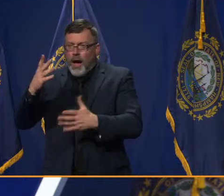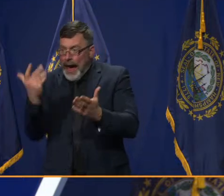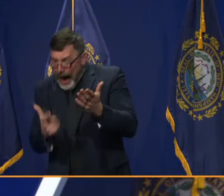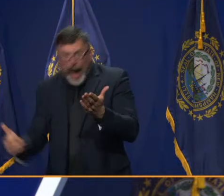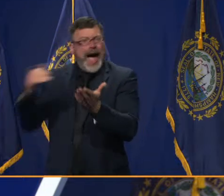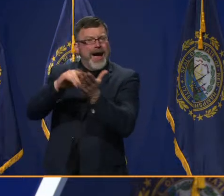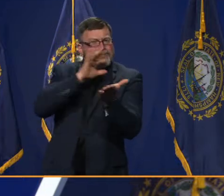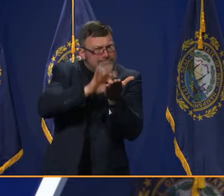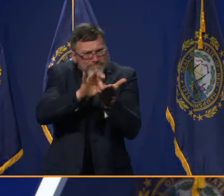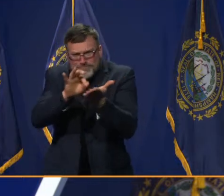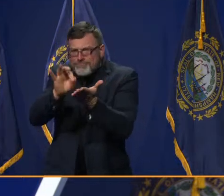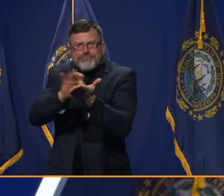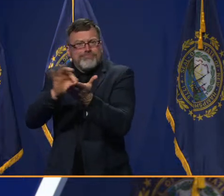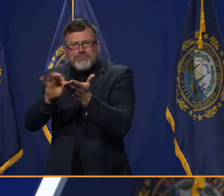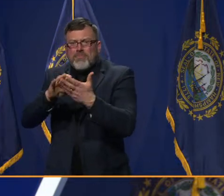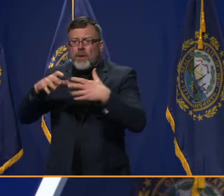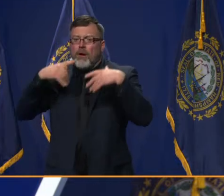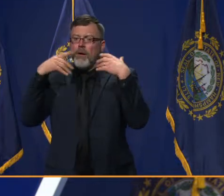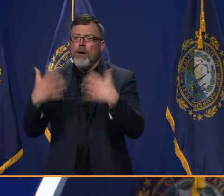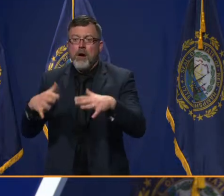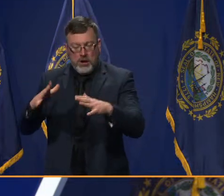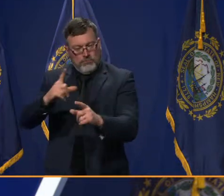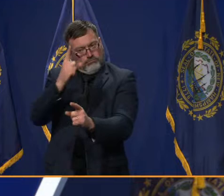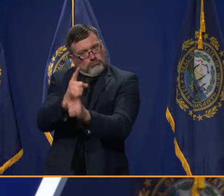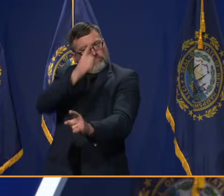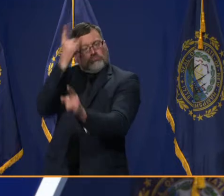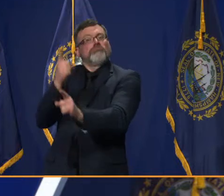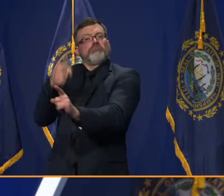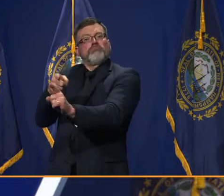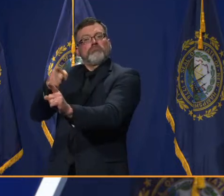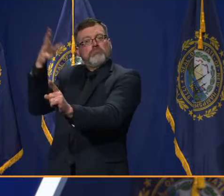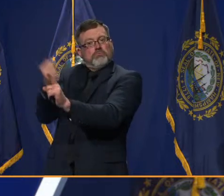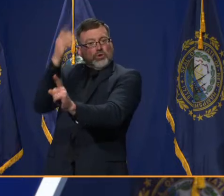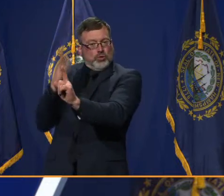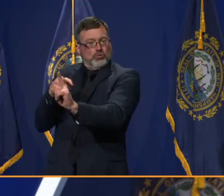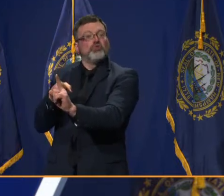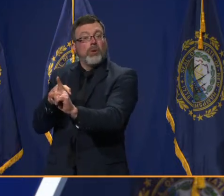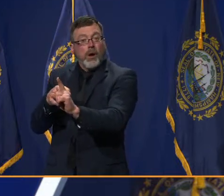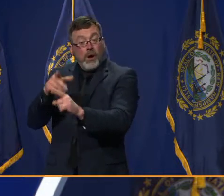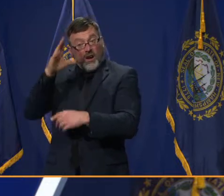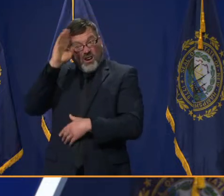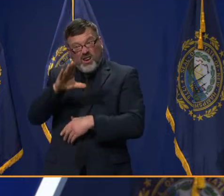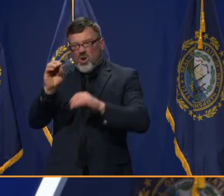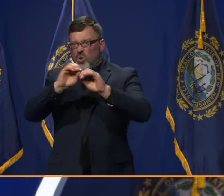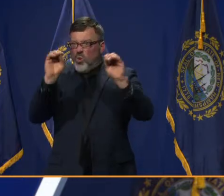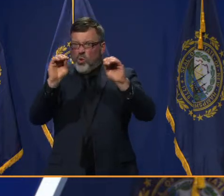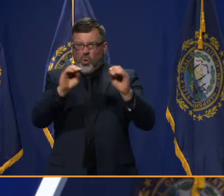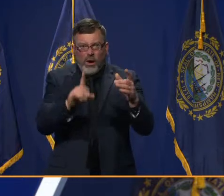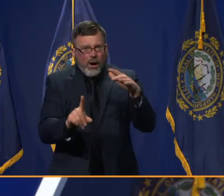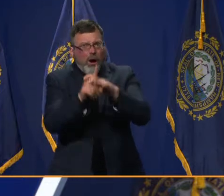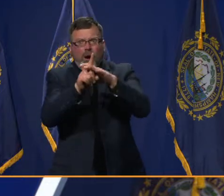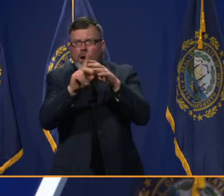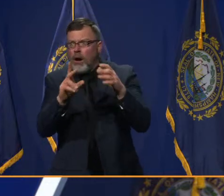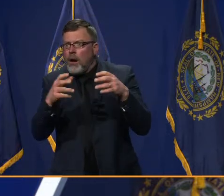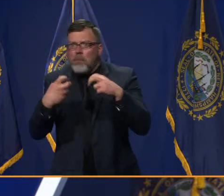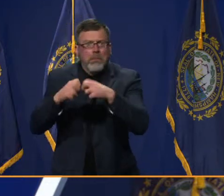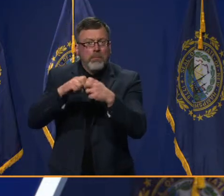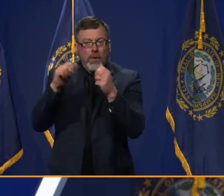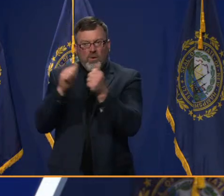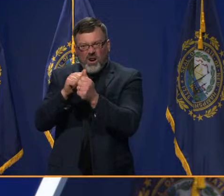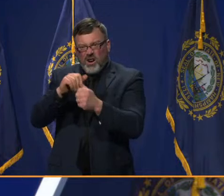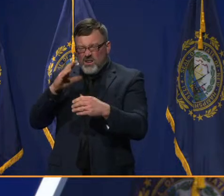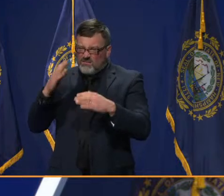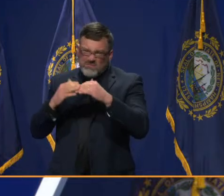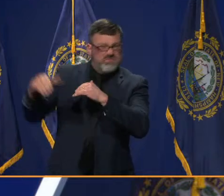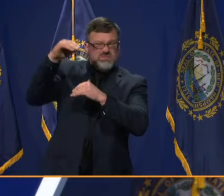back verifying the winner. Virtually no issues out of the over 800,000 ballots cast. It was an incredible accomplishment,